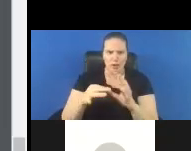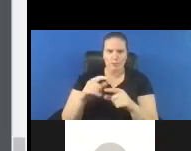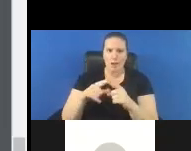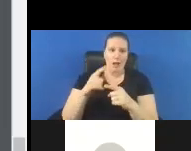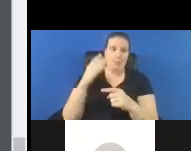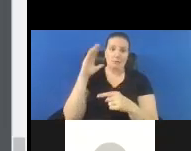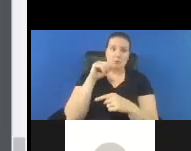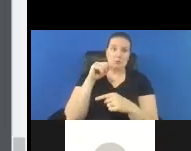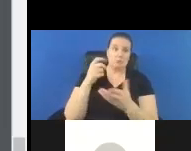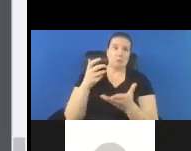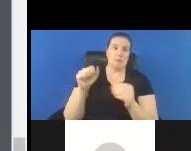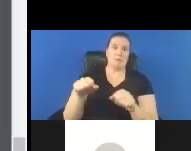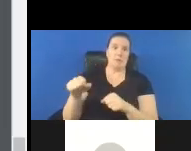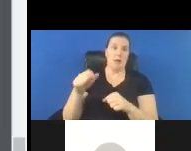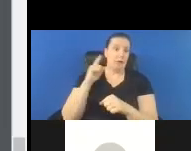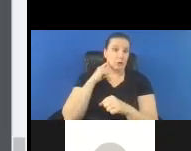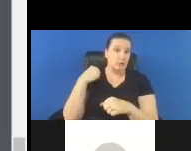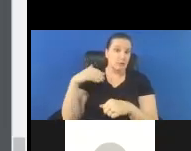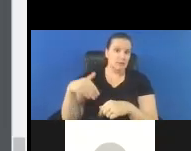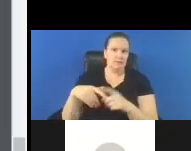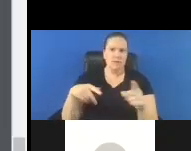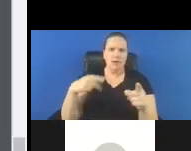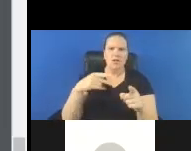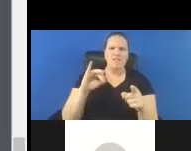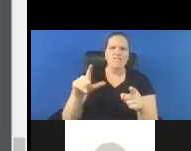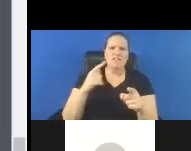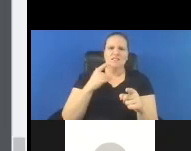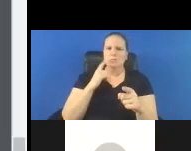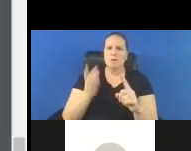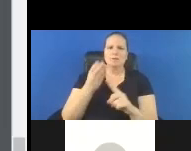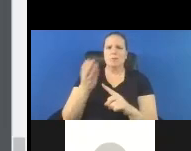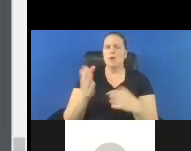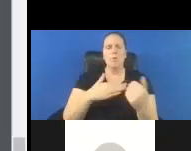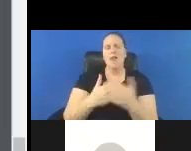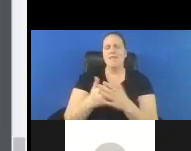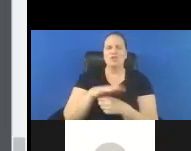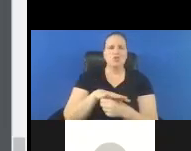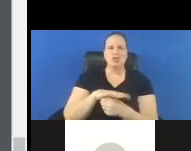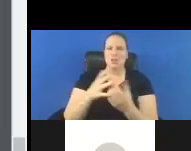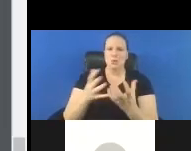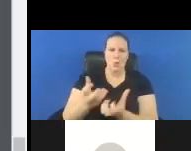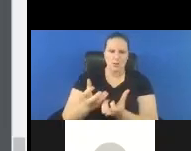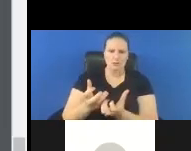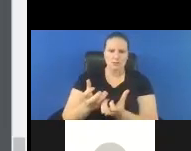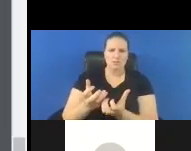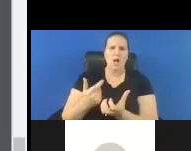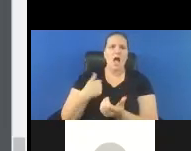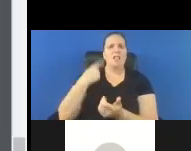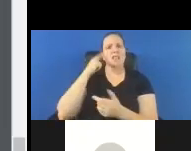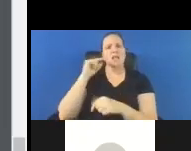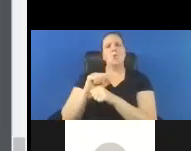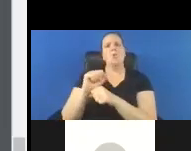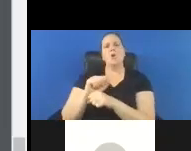myself. We'll submit whatever the jurisdiction wants. And I think it works either